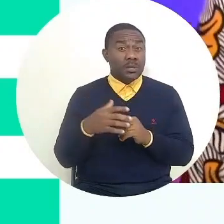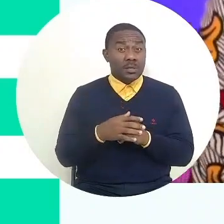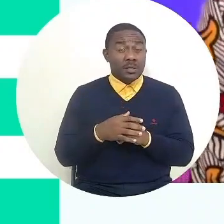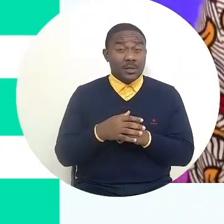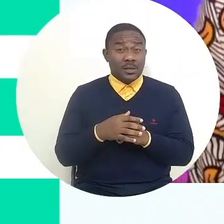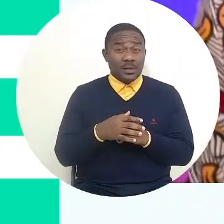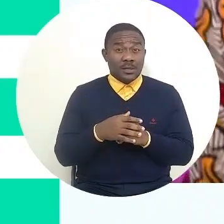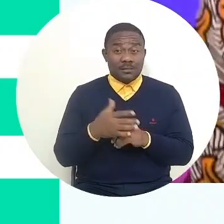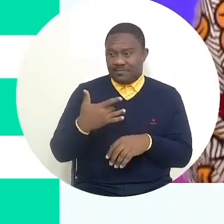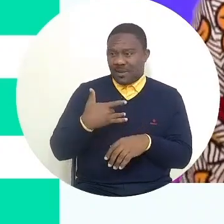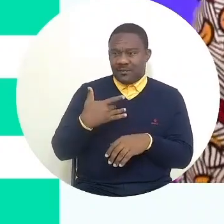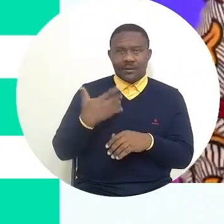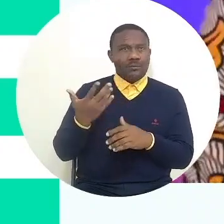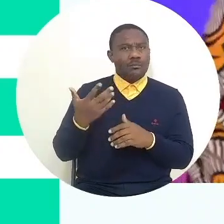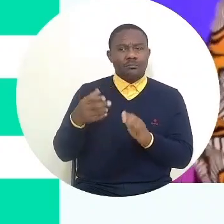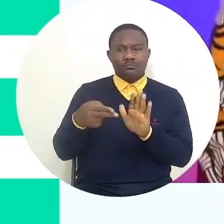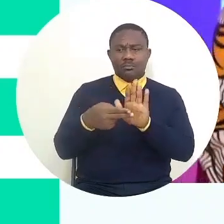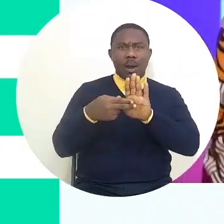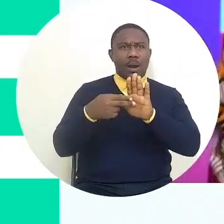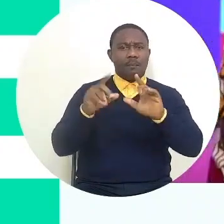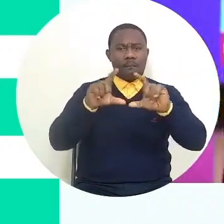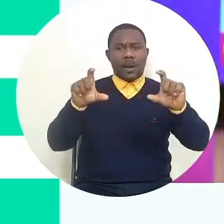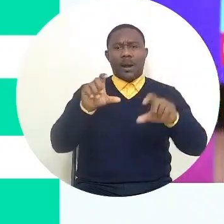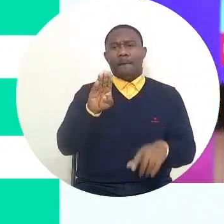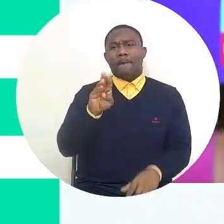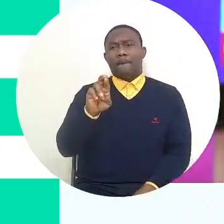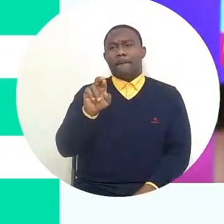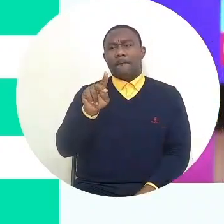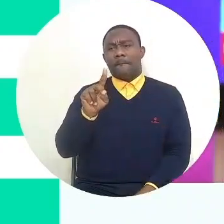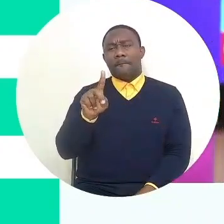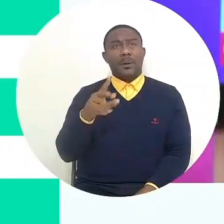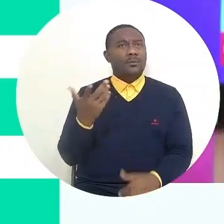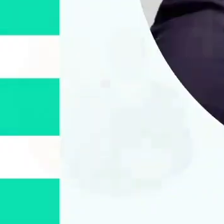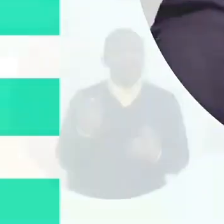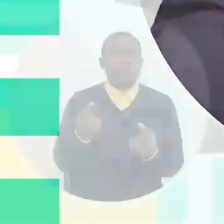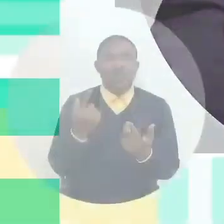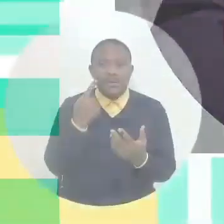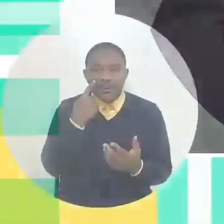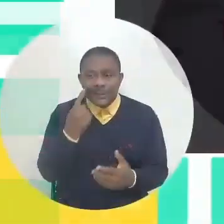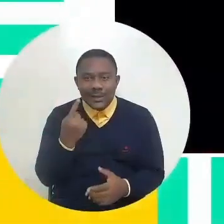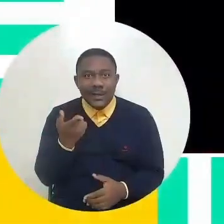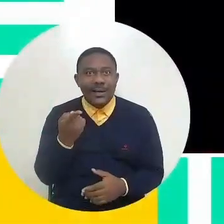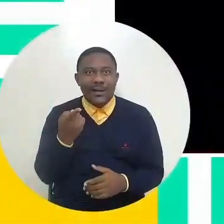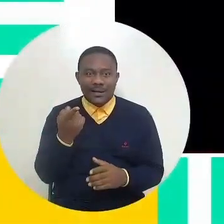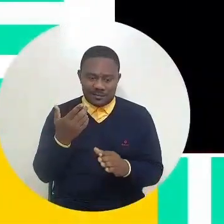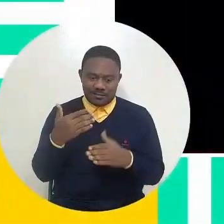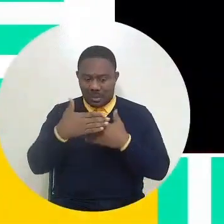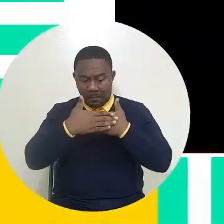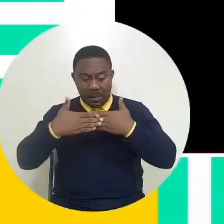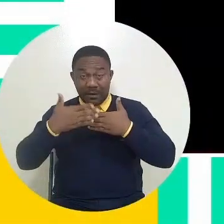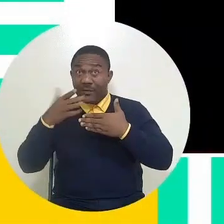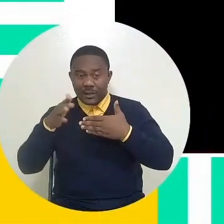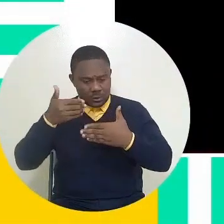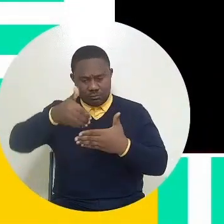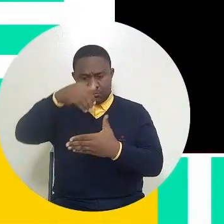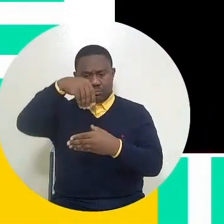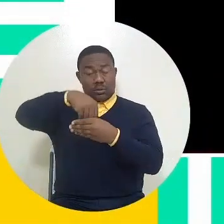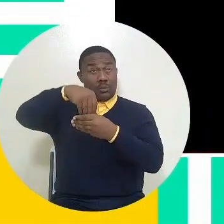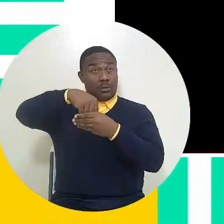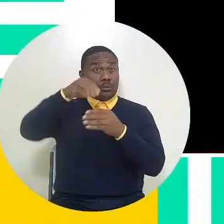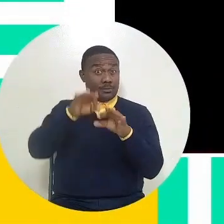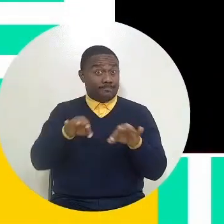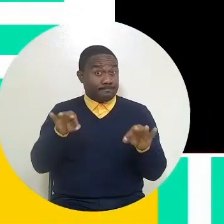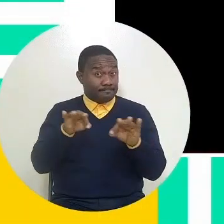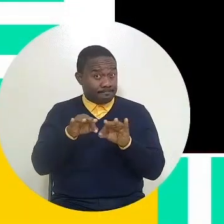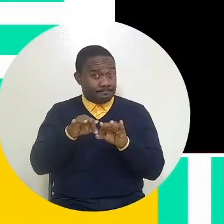inside out, not what? Outside in. So let's look at the next critical thing. As I define personal brand, the combination of skills